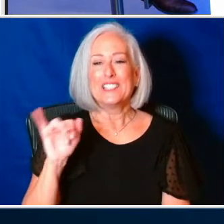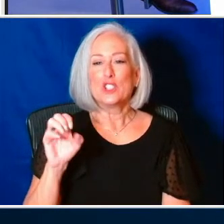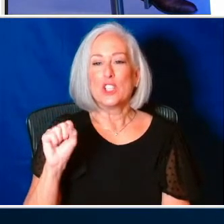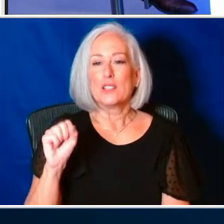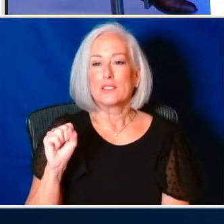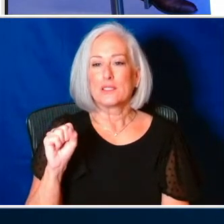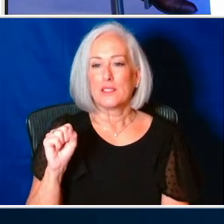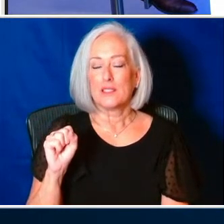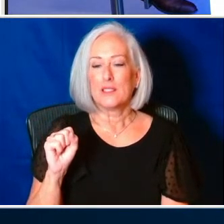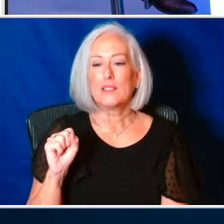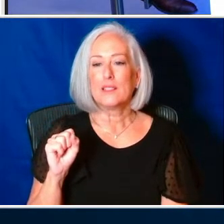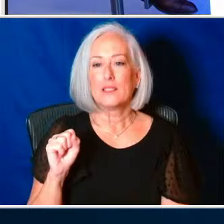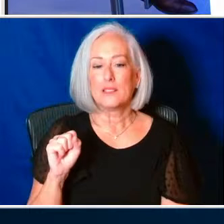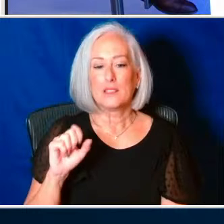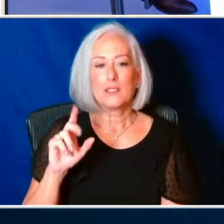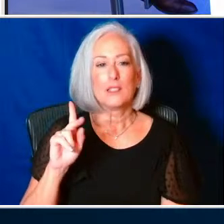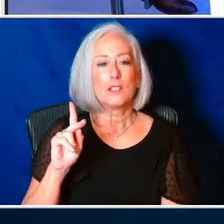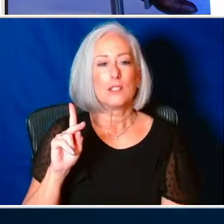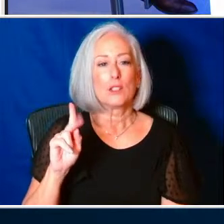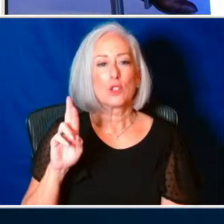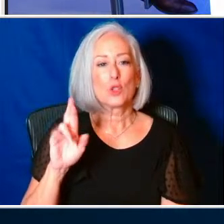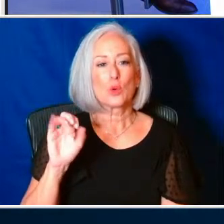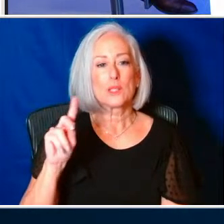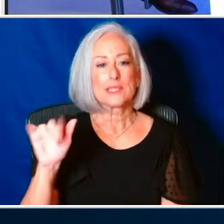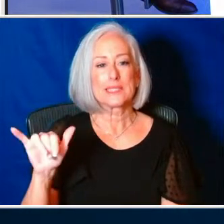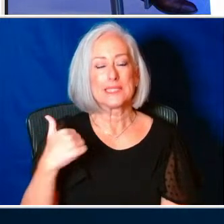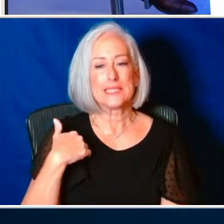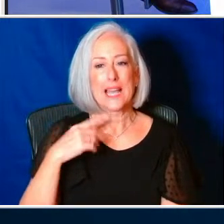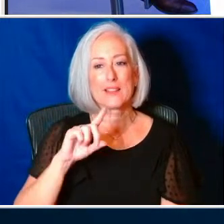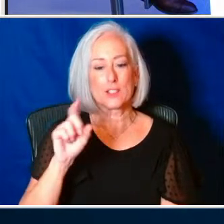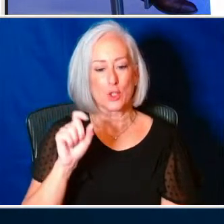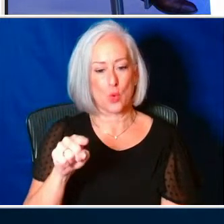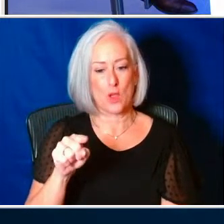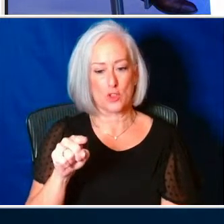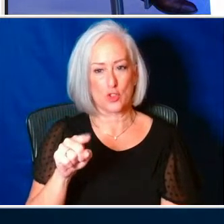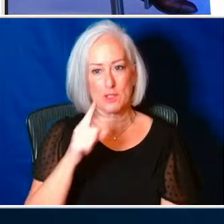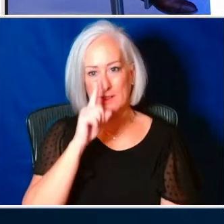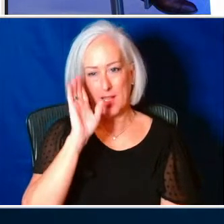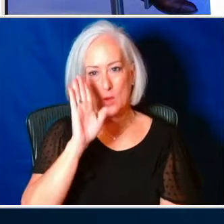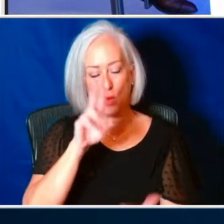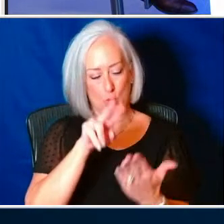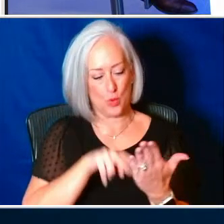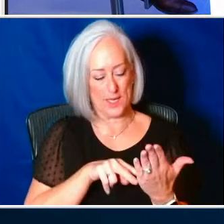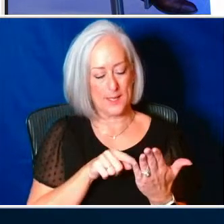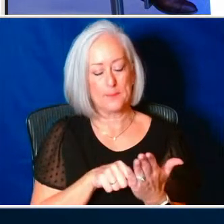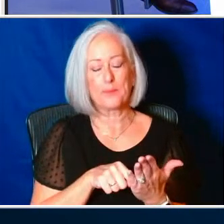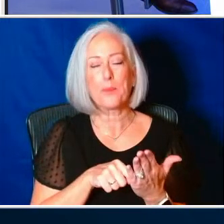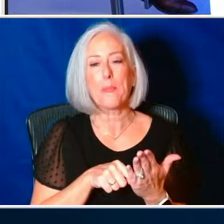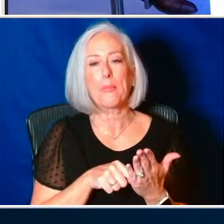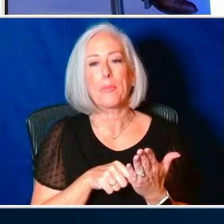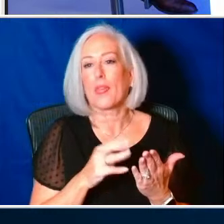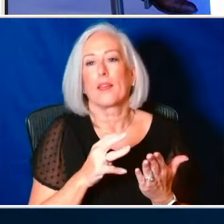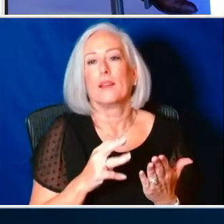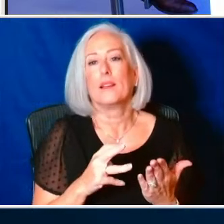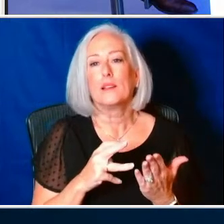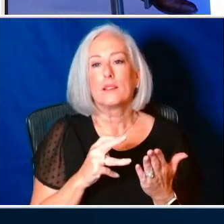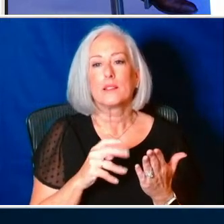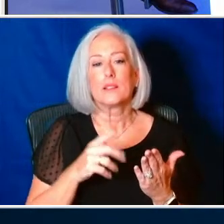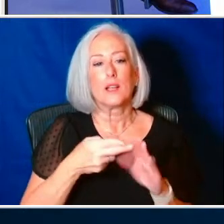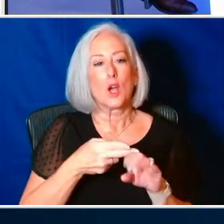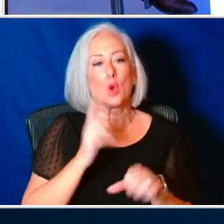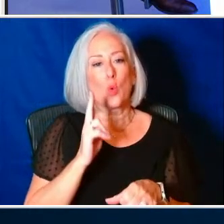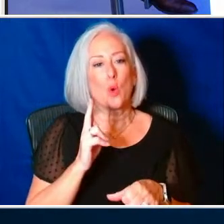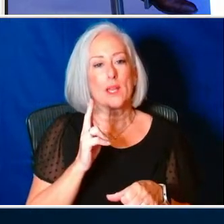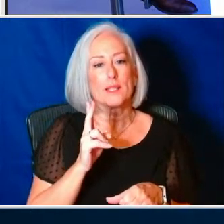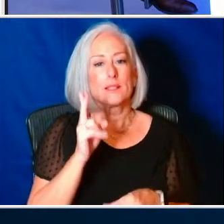so Christy has a question. She says, I'm just going to read this because I think it's a good one. So kind of sift through it with me. I quit smoking 7 years